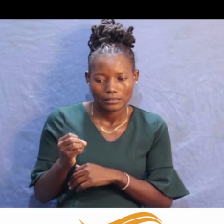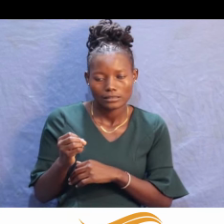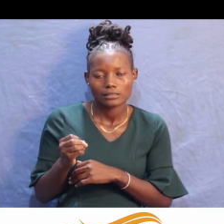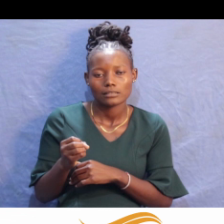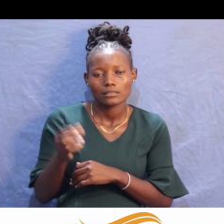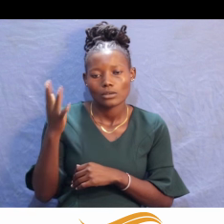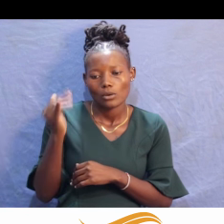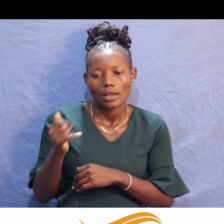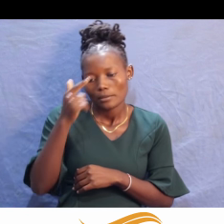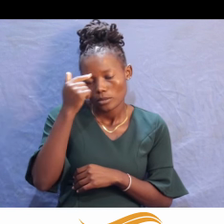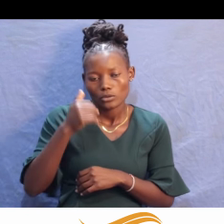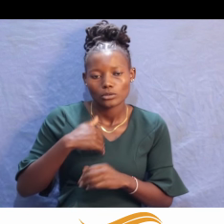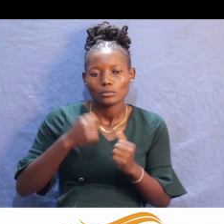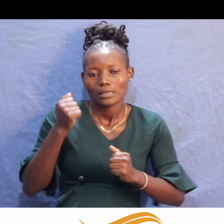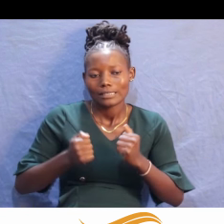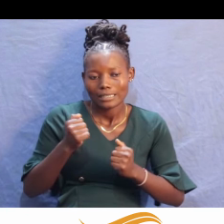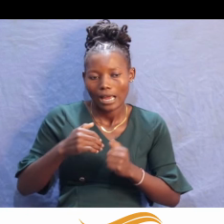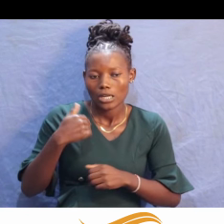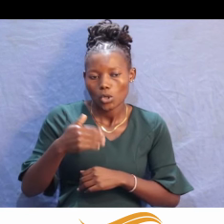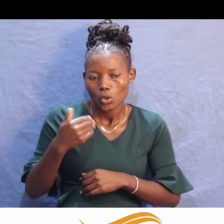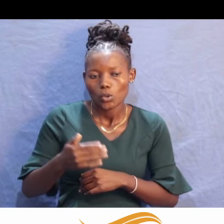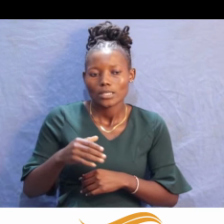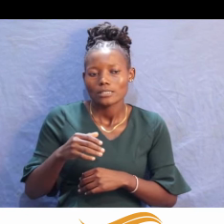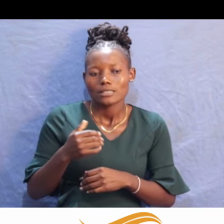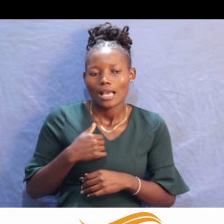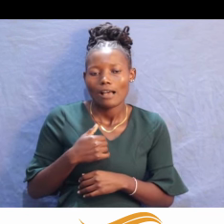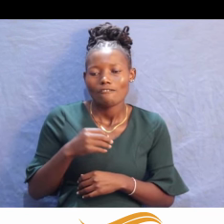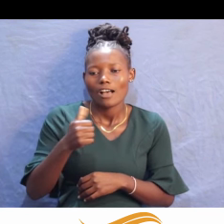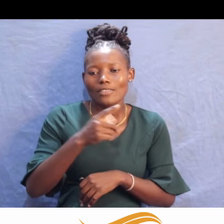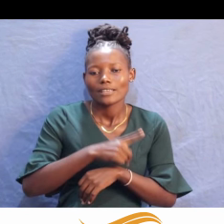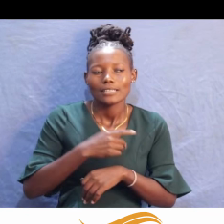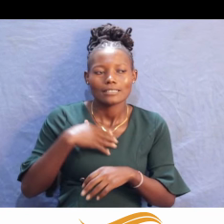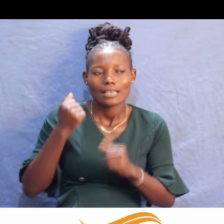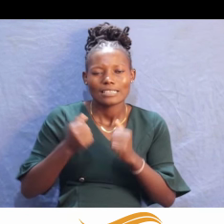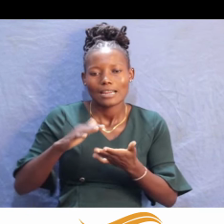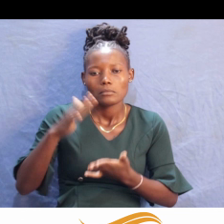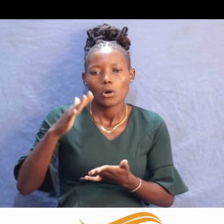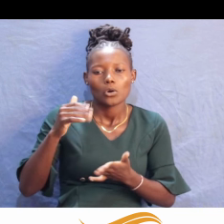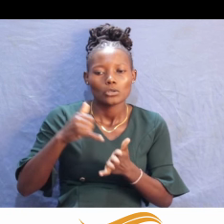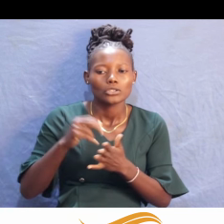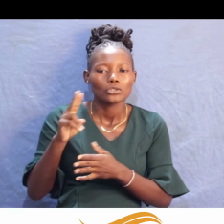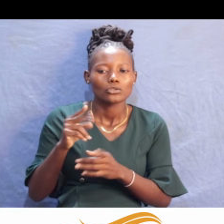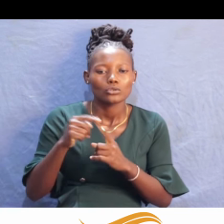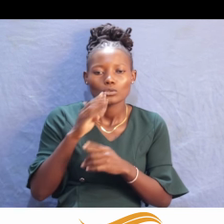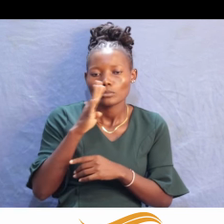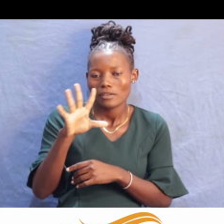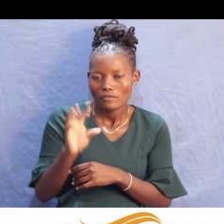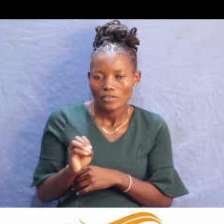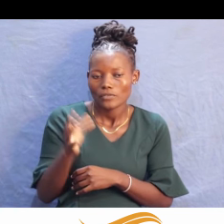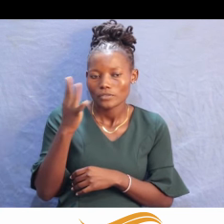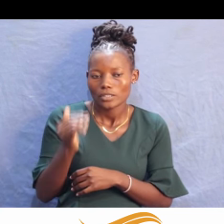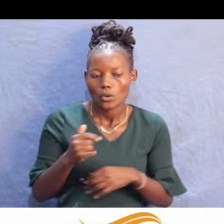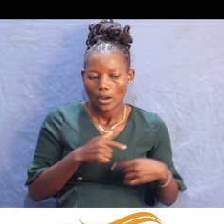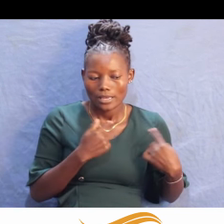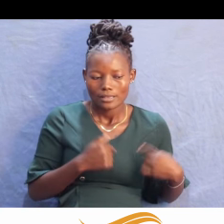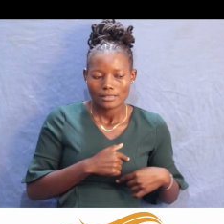because I run. Now, in my days when I ran more, my heart rate was in the 50s because for each heart rate, I was